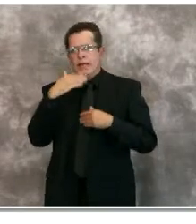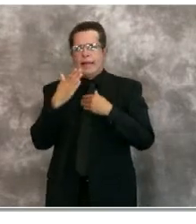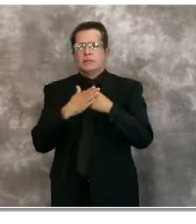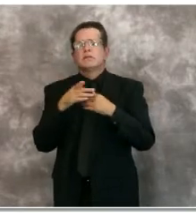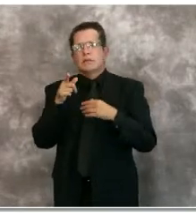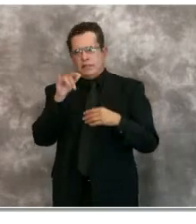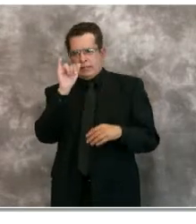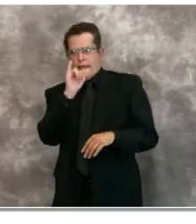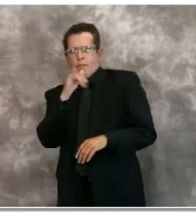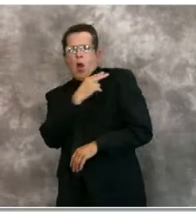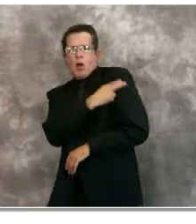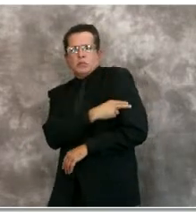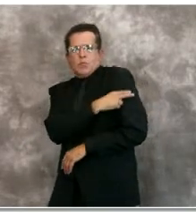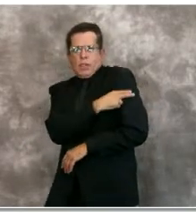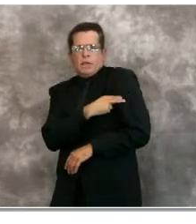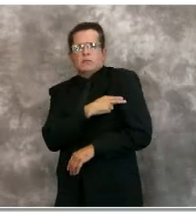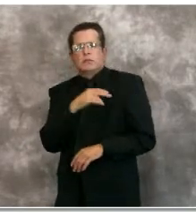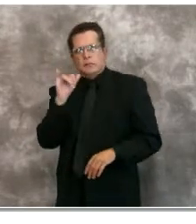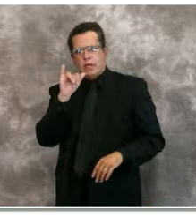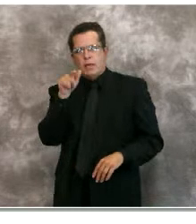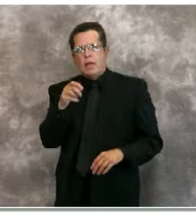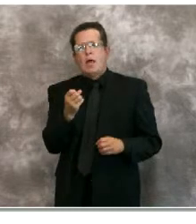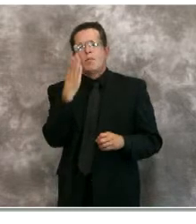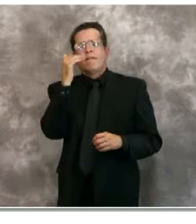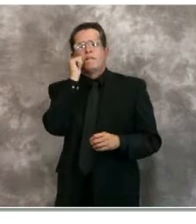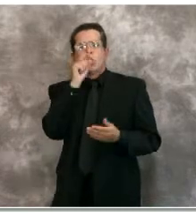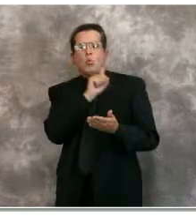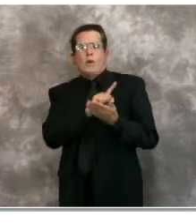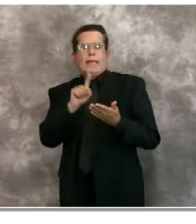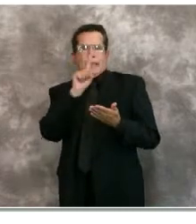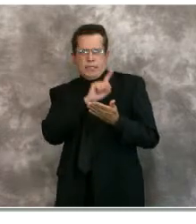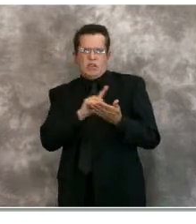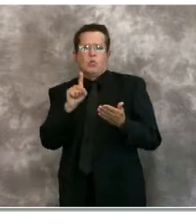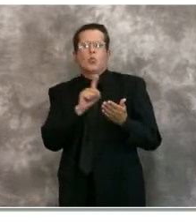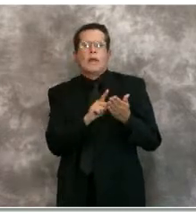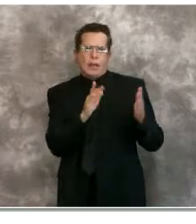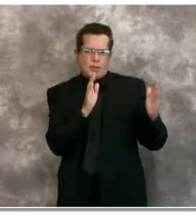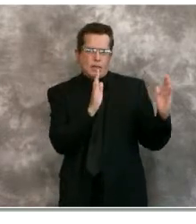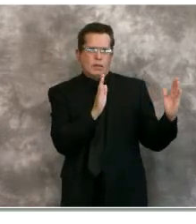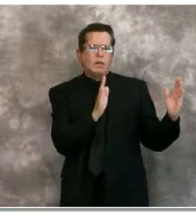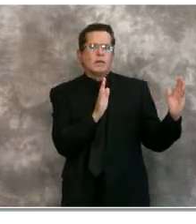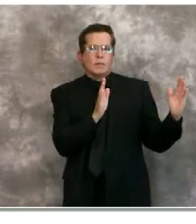hospitalizations, the same format, summary of the weekly